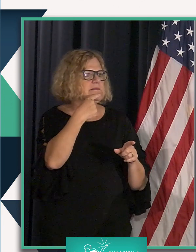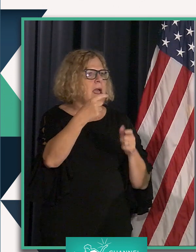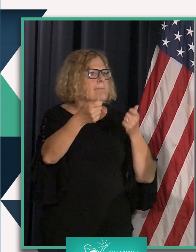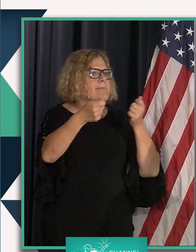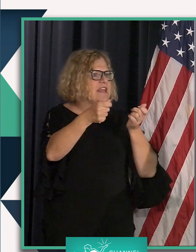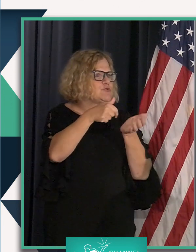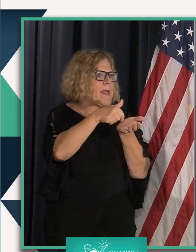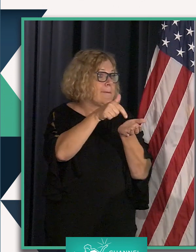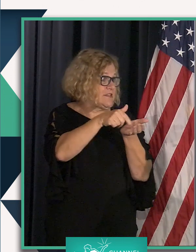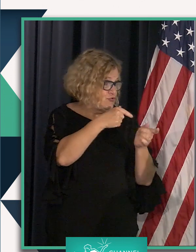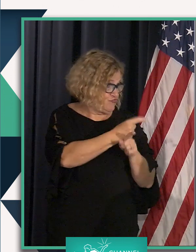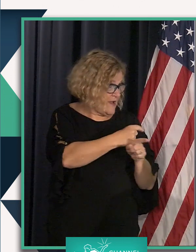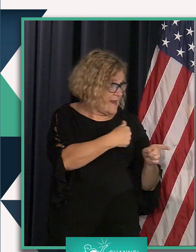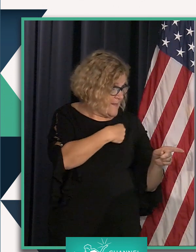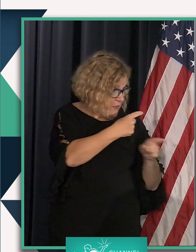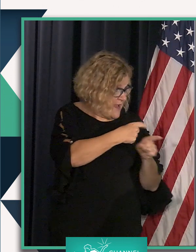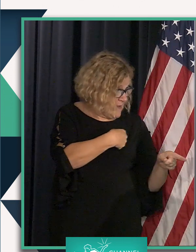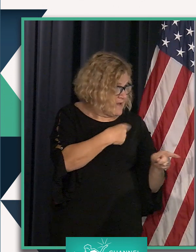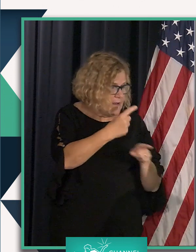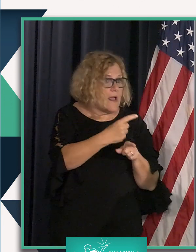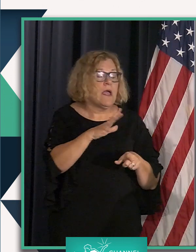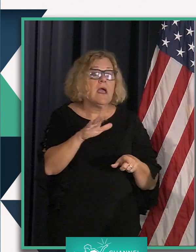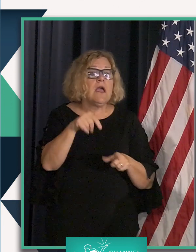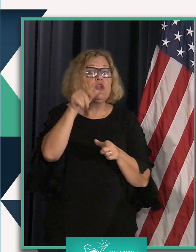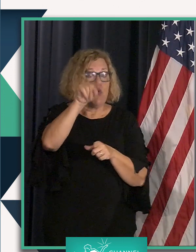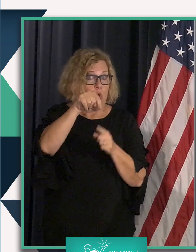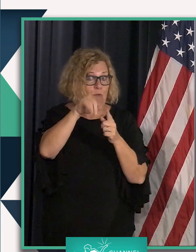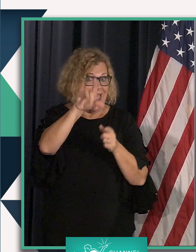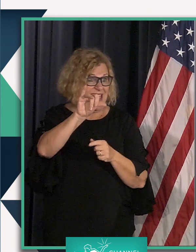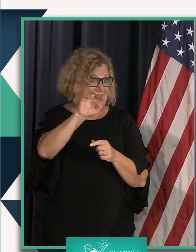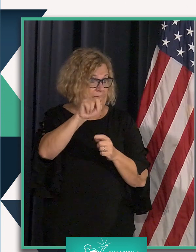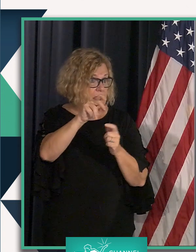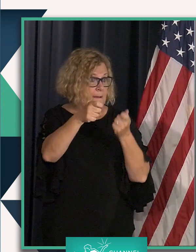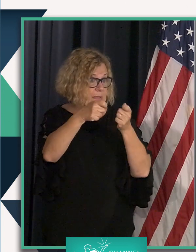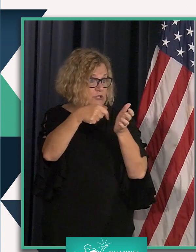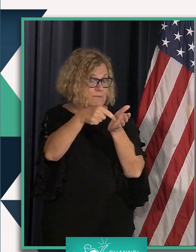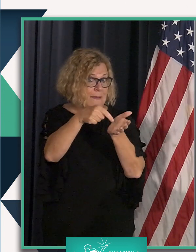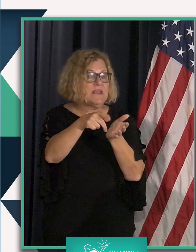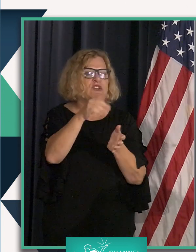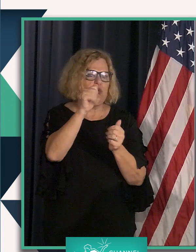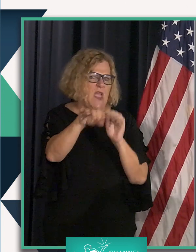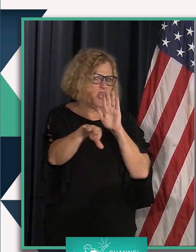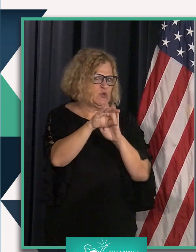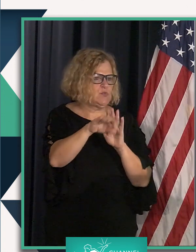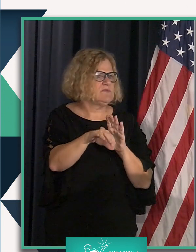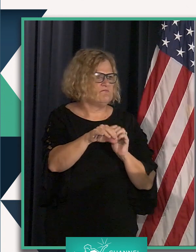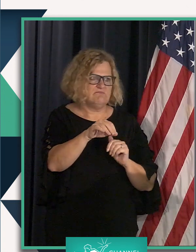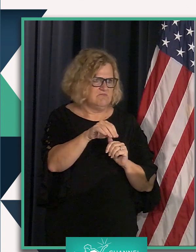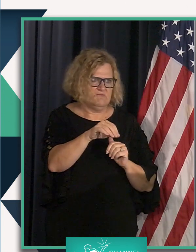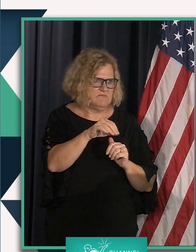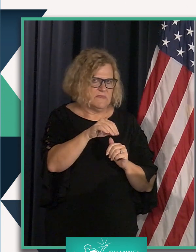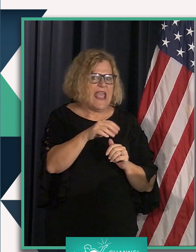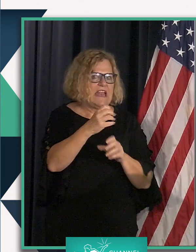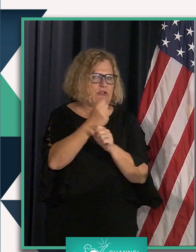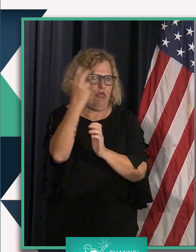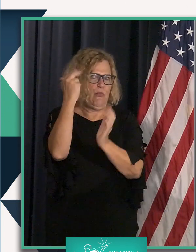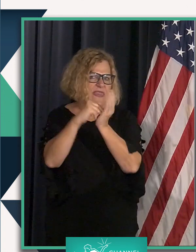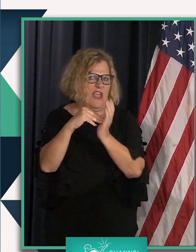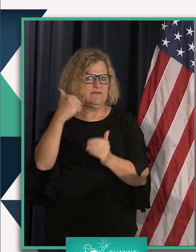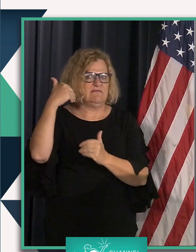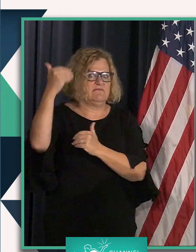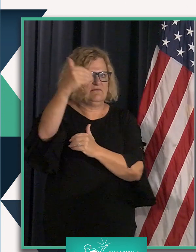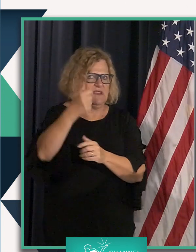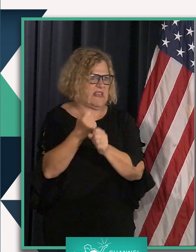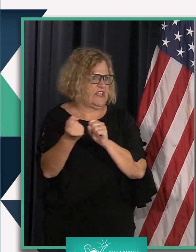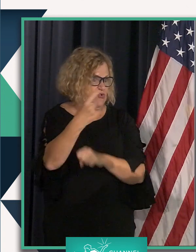Manage Payments, right? Am I in the right spot? Yep. If you go to that link, Manage Payments, you can choose to opt out and get your whole $3,000 next